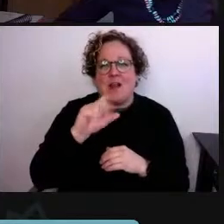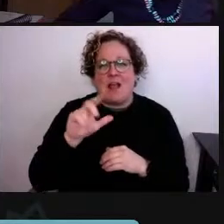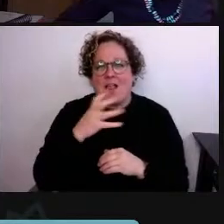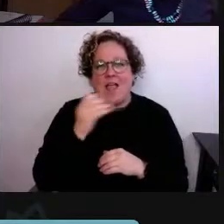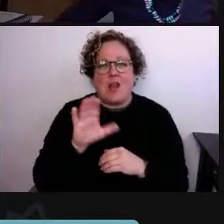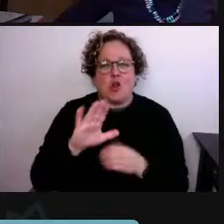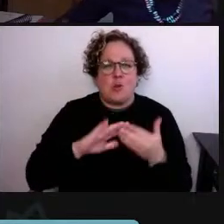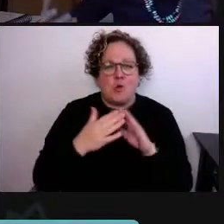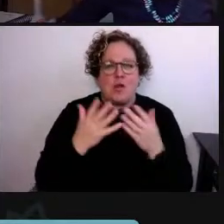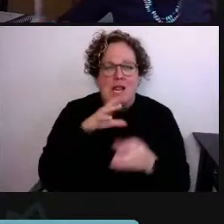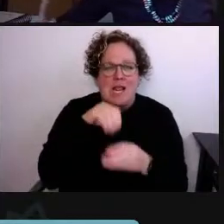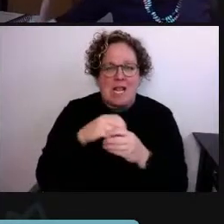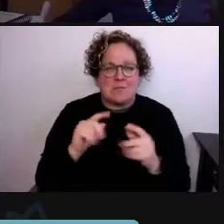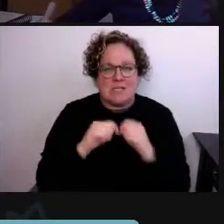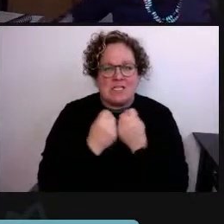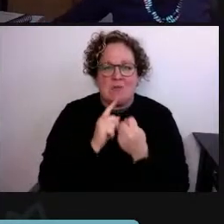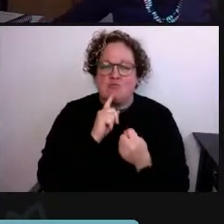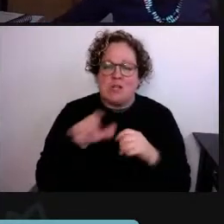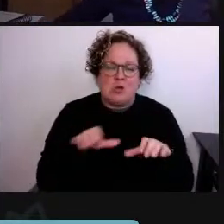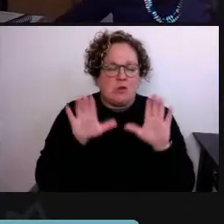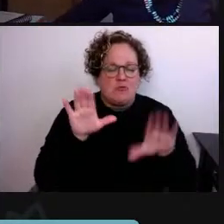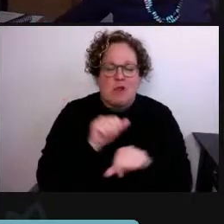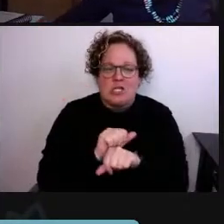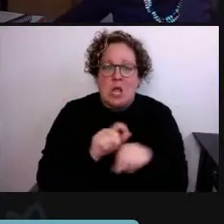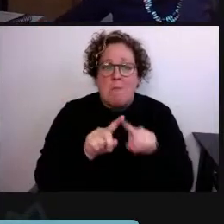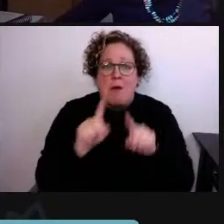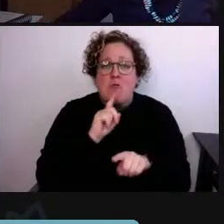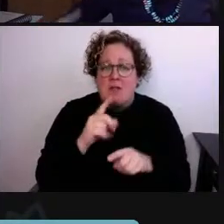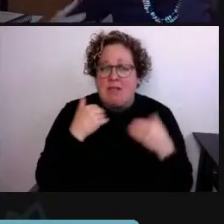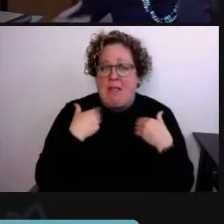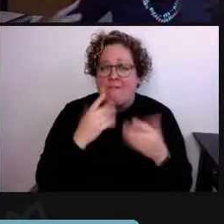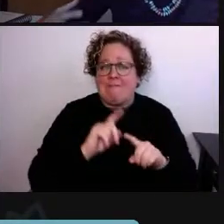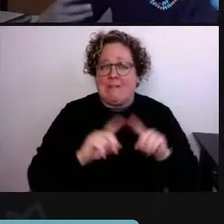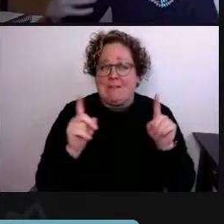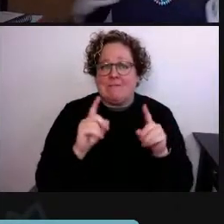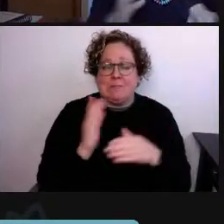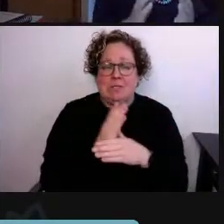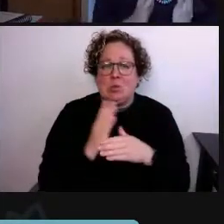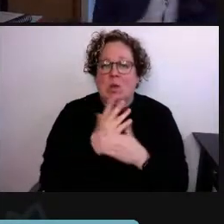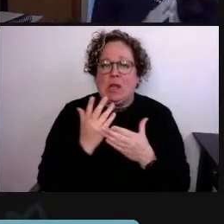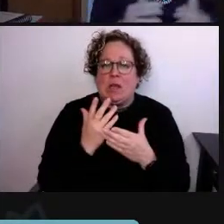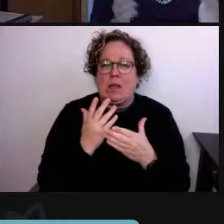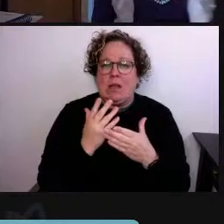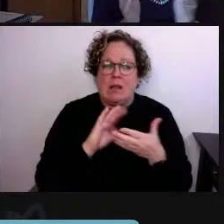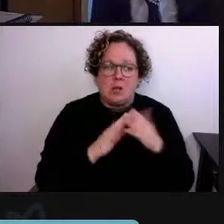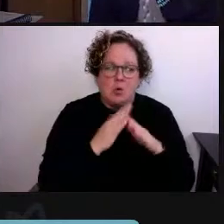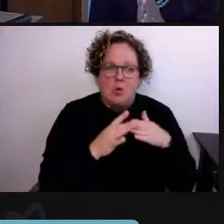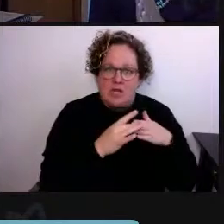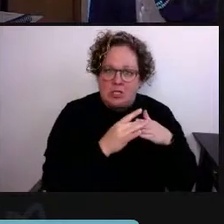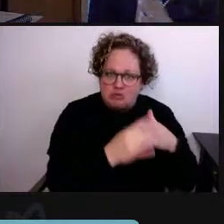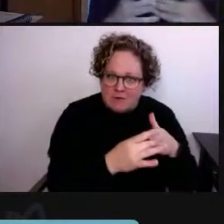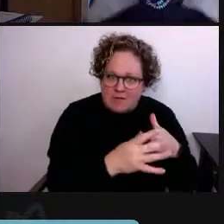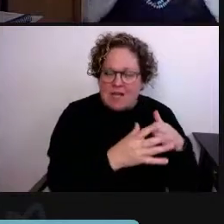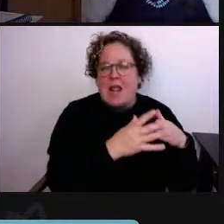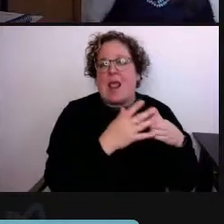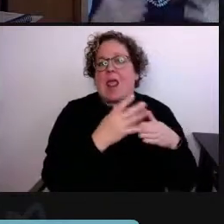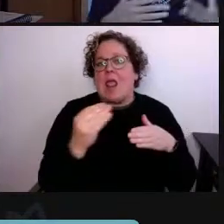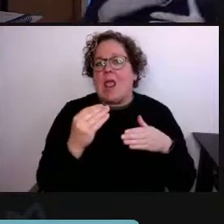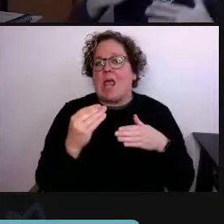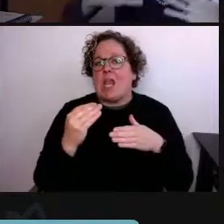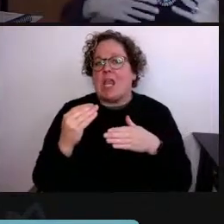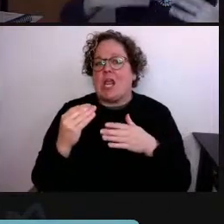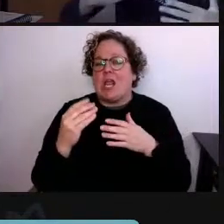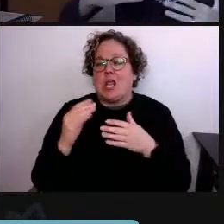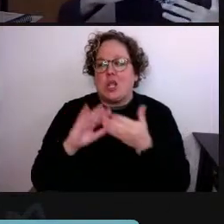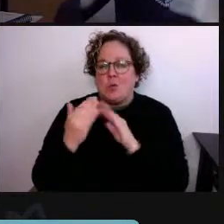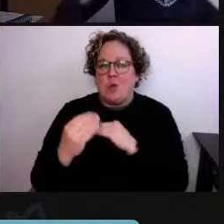doing such a great job. But there is such a difference between being community driven and community informed. And